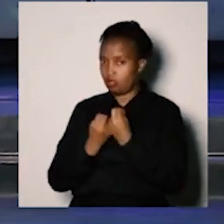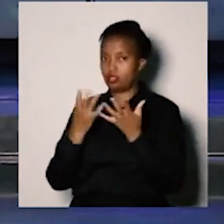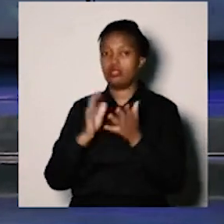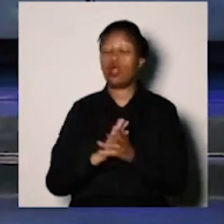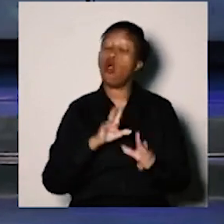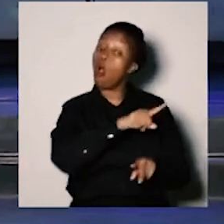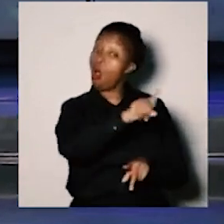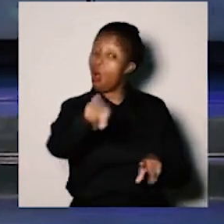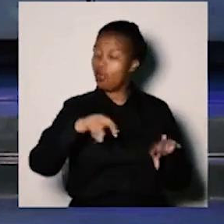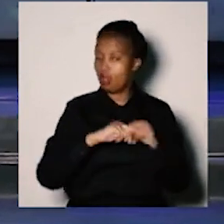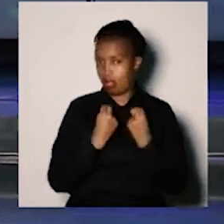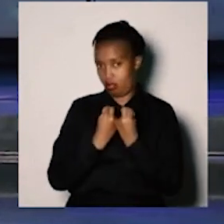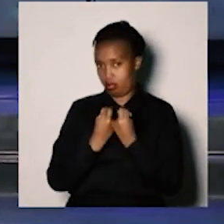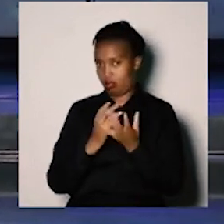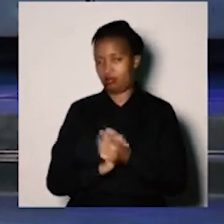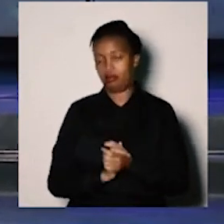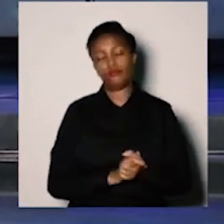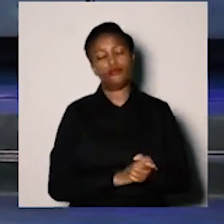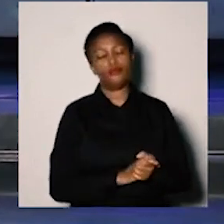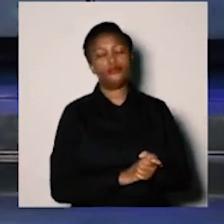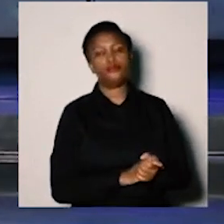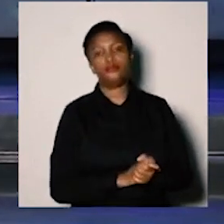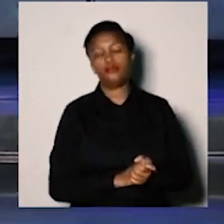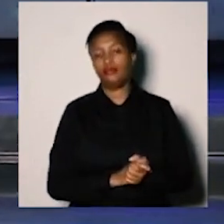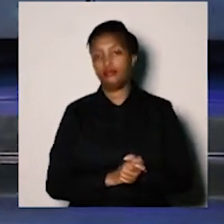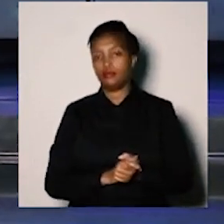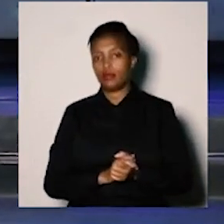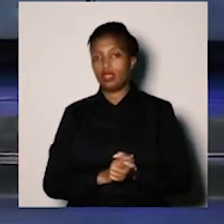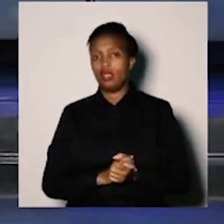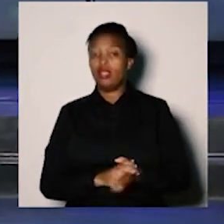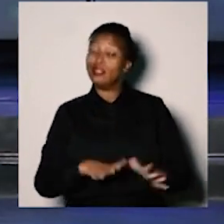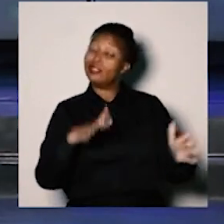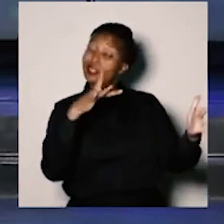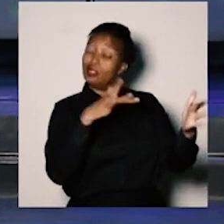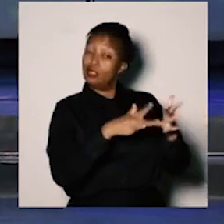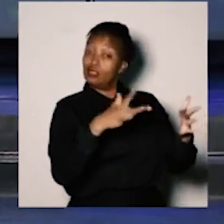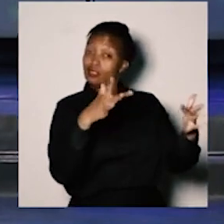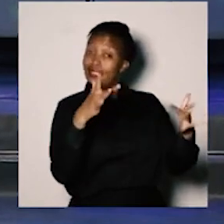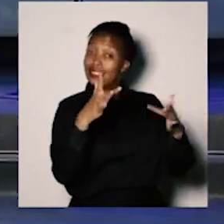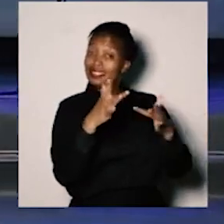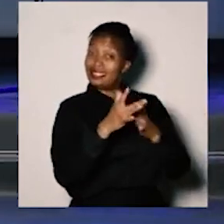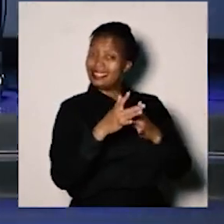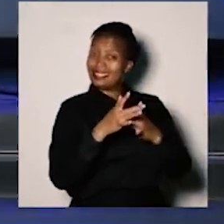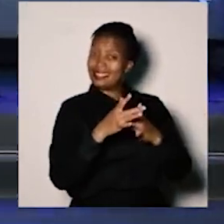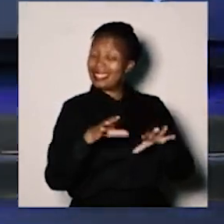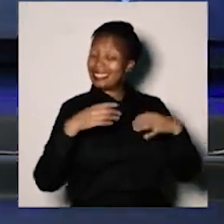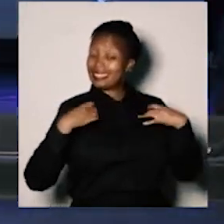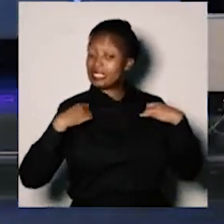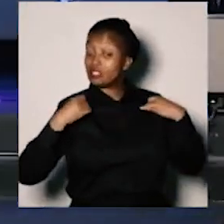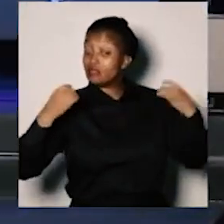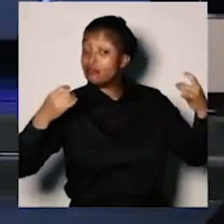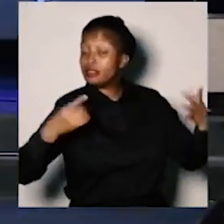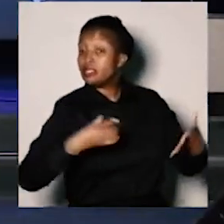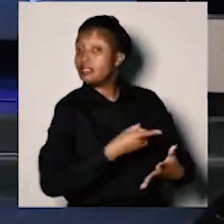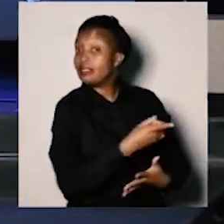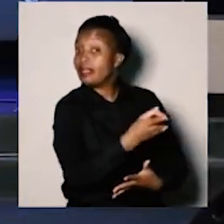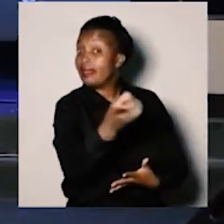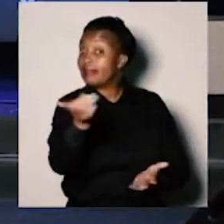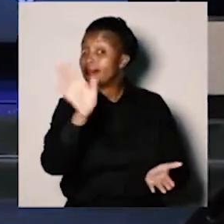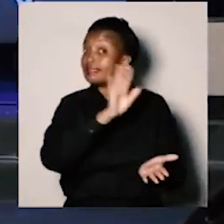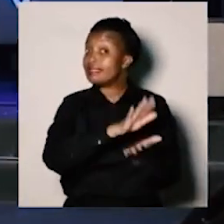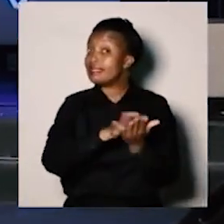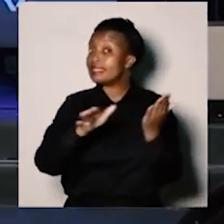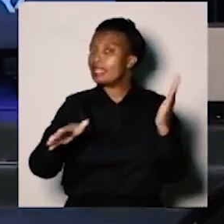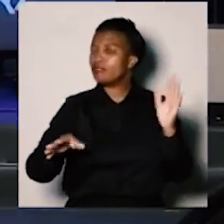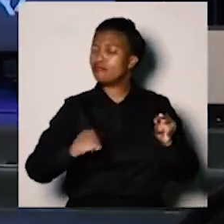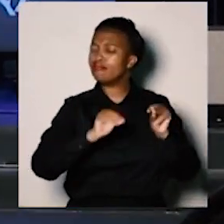All. All nations. All nations. So Jesus is commissioning us to teach